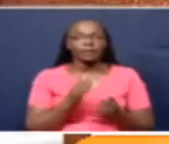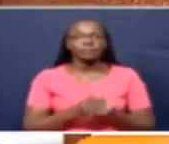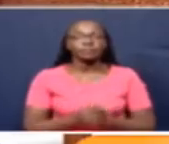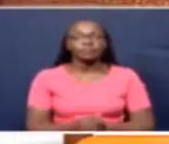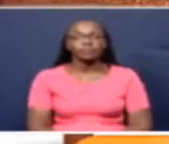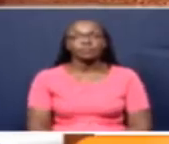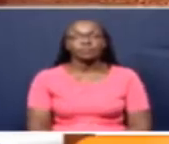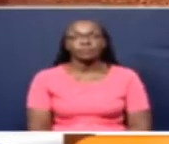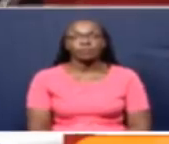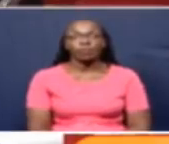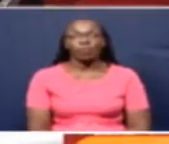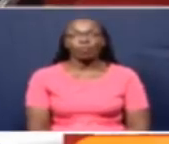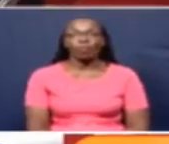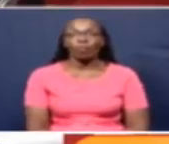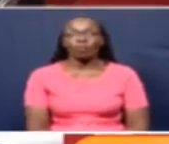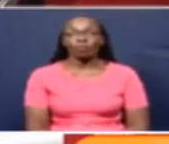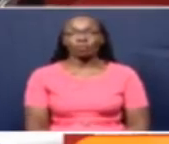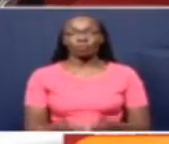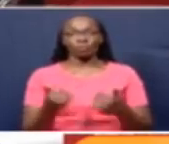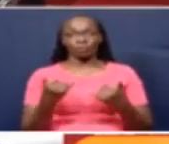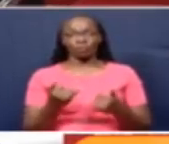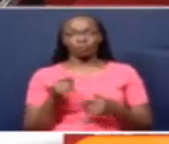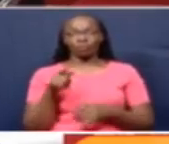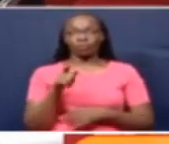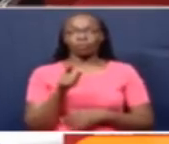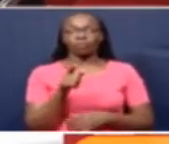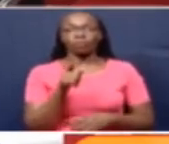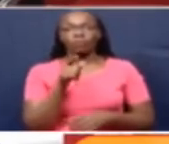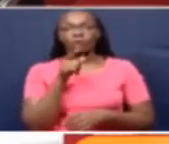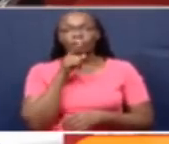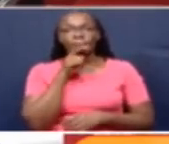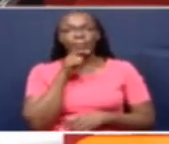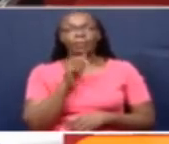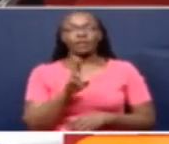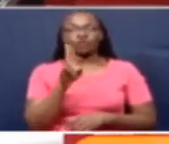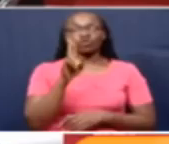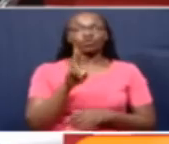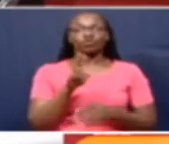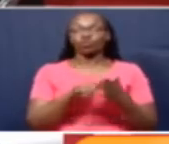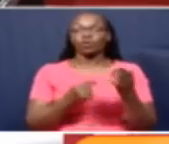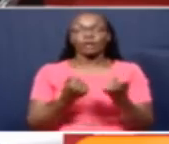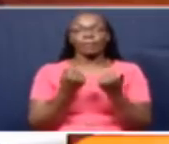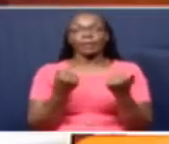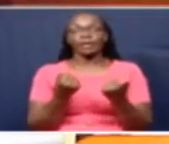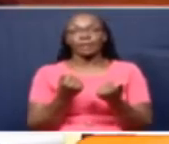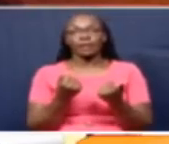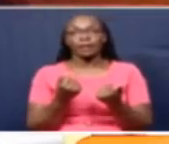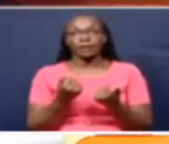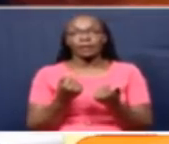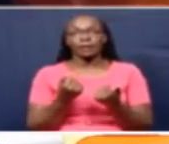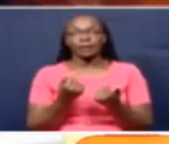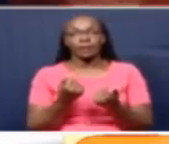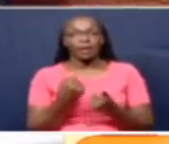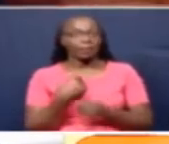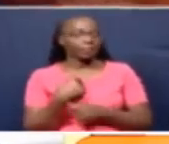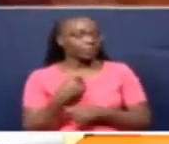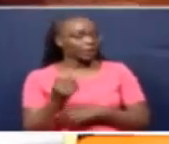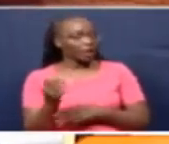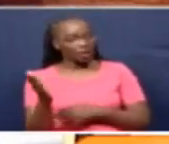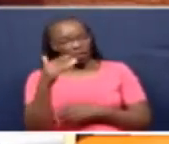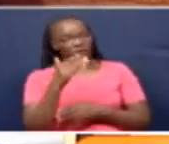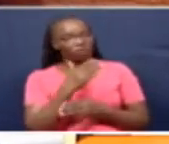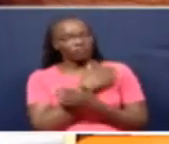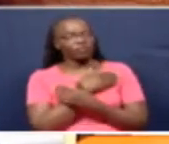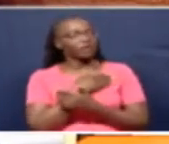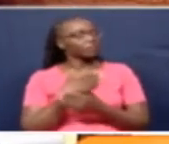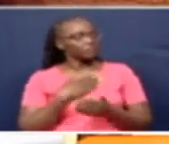Aha. Uh-huh. So you're in Manchester. Right. What happens? Talent competition. I said, friends of mine, come on, Sal, you